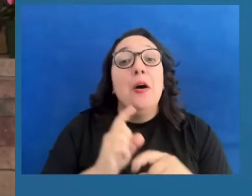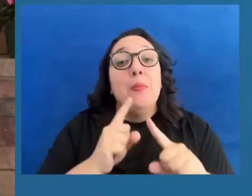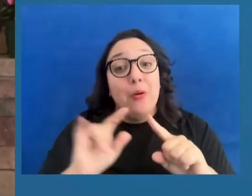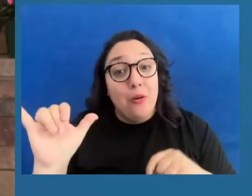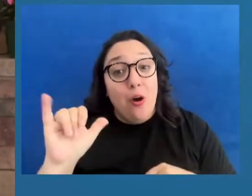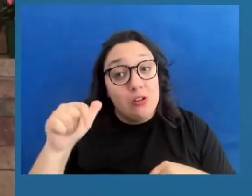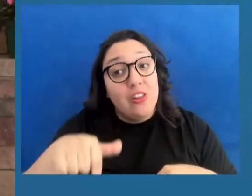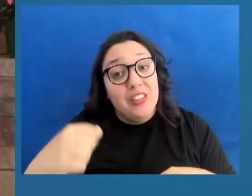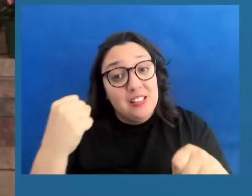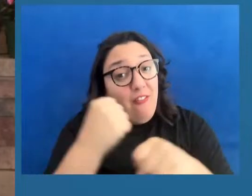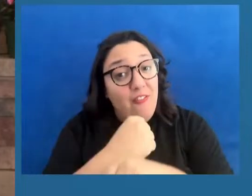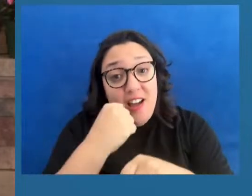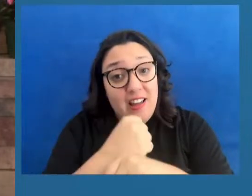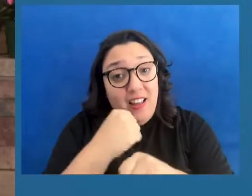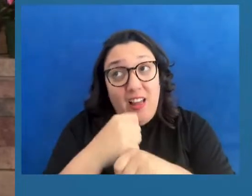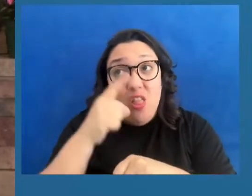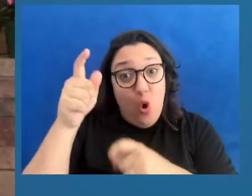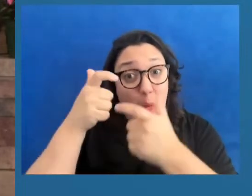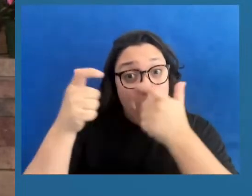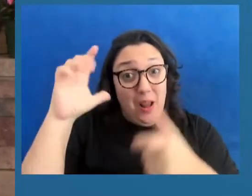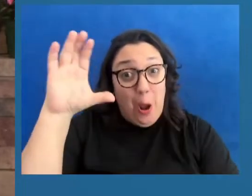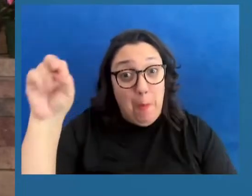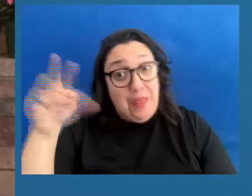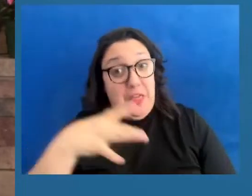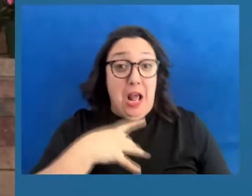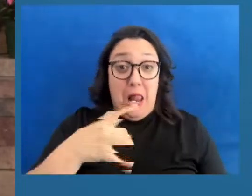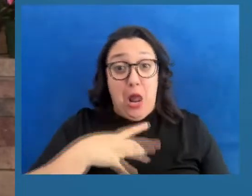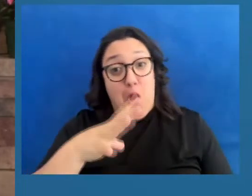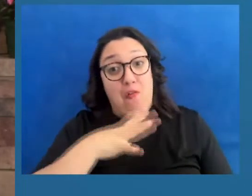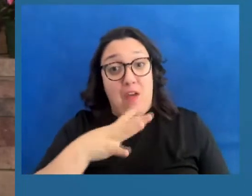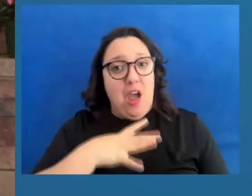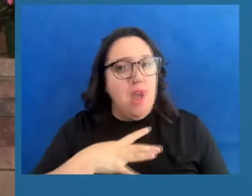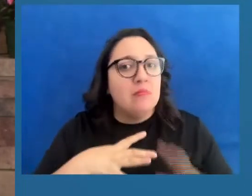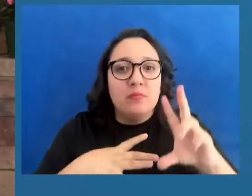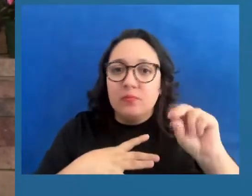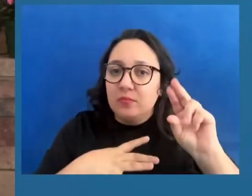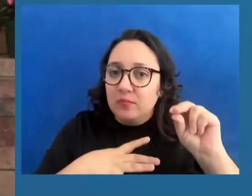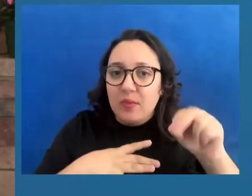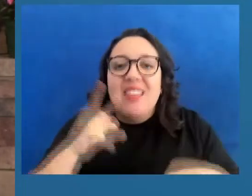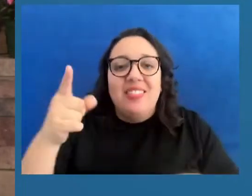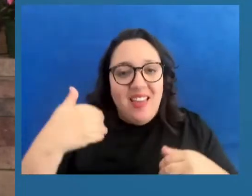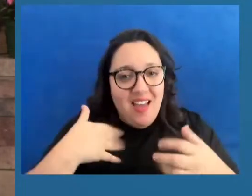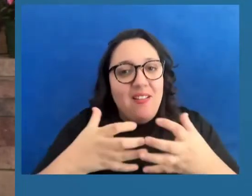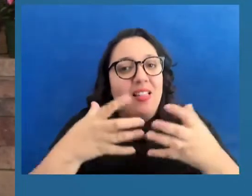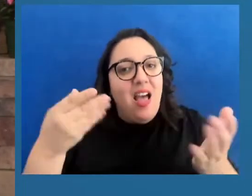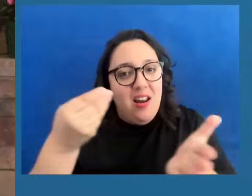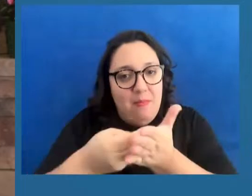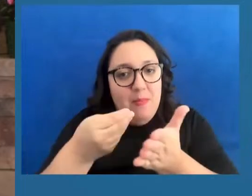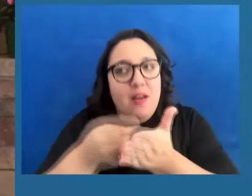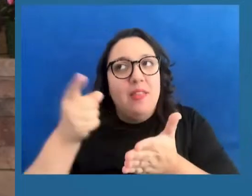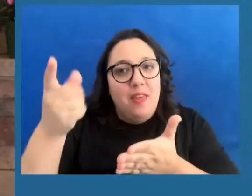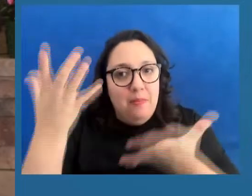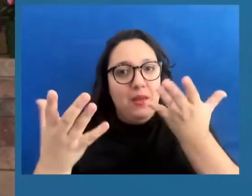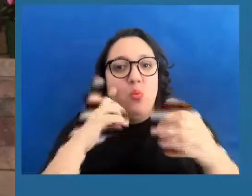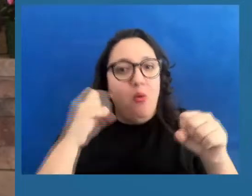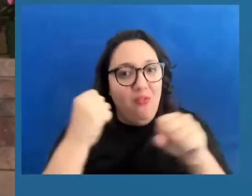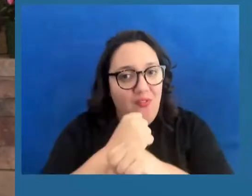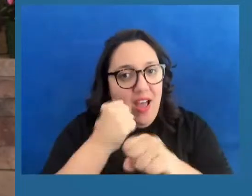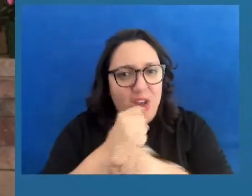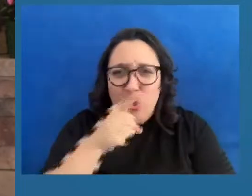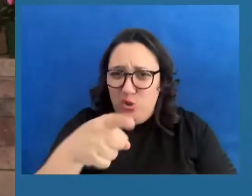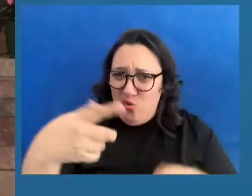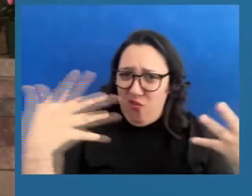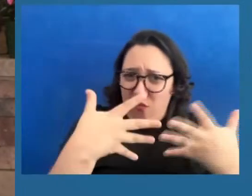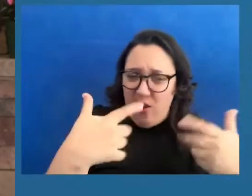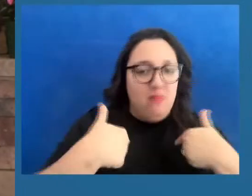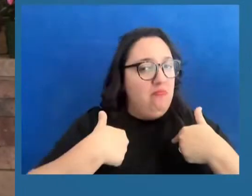They're not going to like this. They have a lot of money to fight us back, but I'm not afraid of this. You're not afraid of this either, are you? We're going to stand up